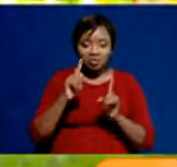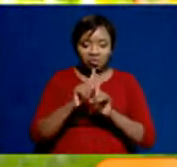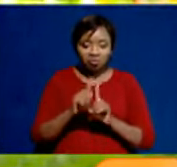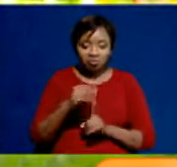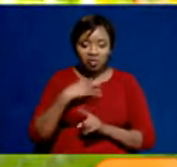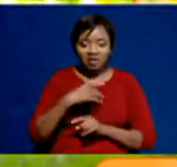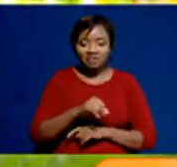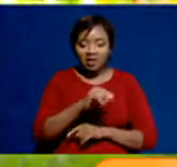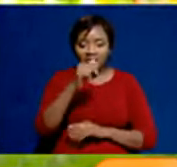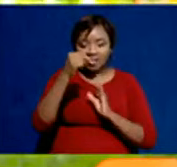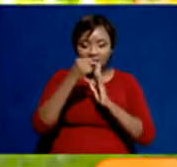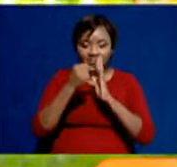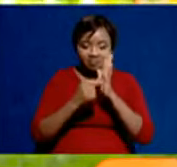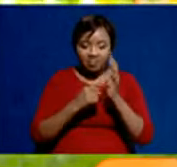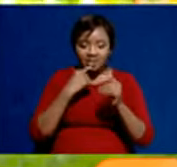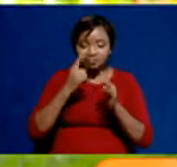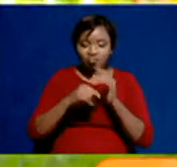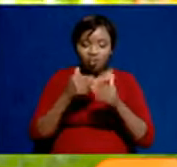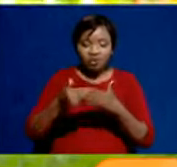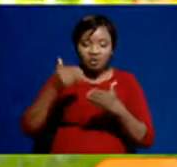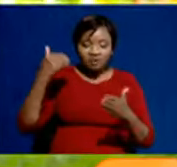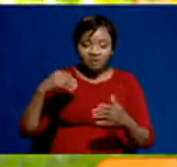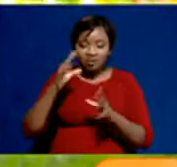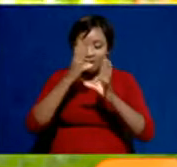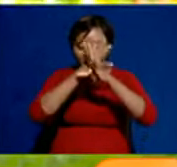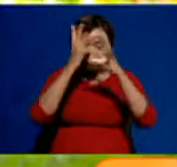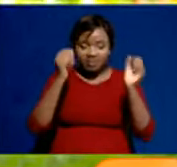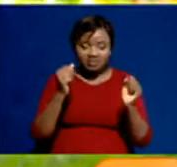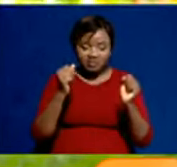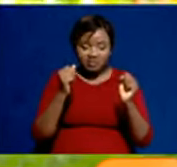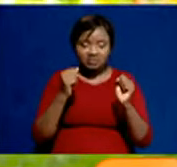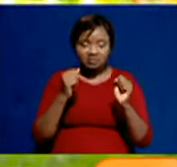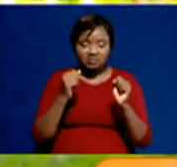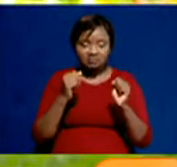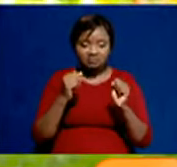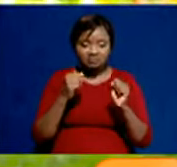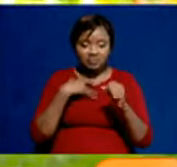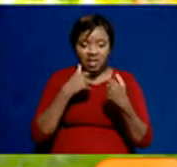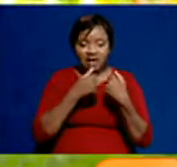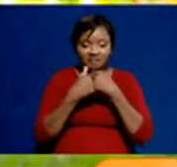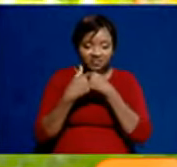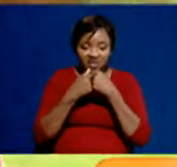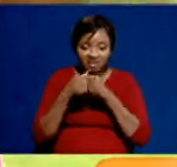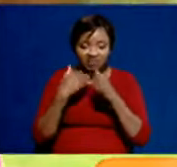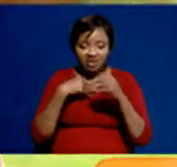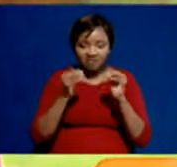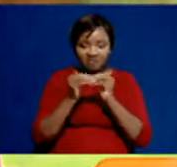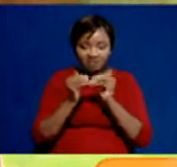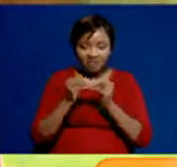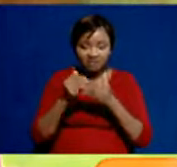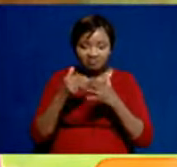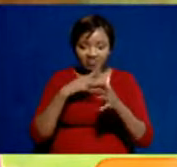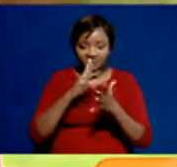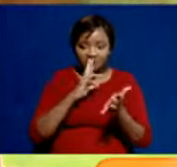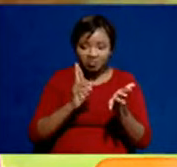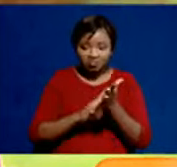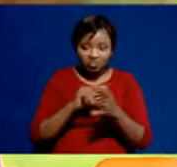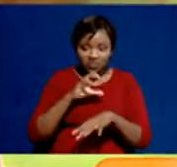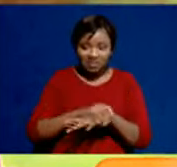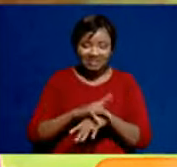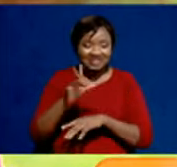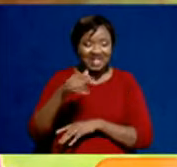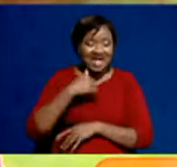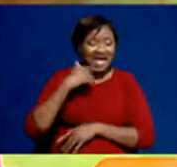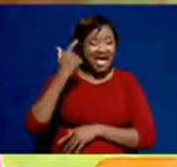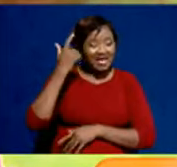that former president may have actually held meetings before that report was released. I think you've got to let